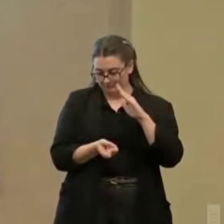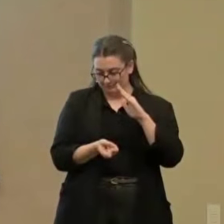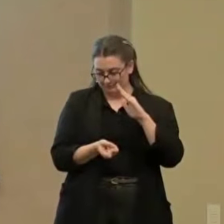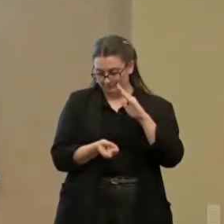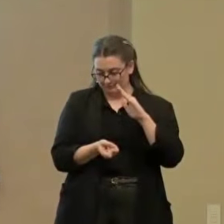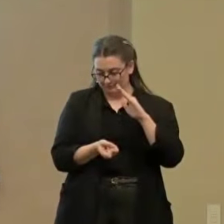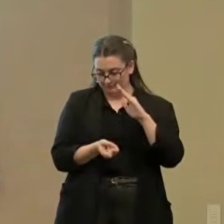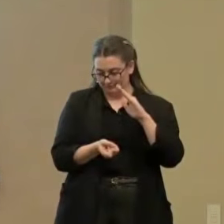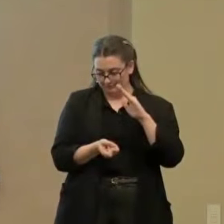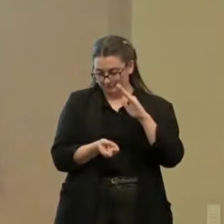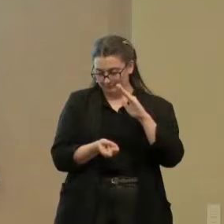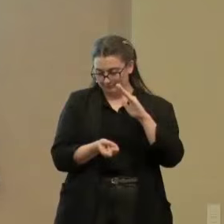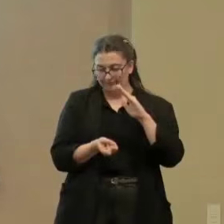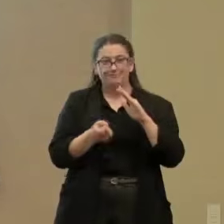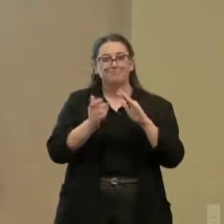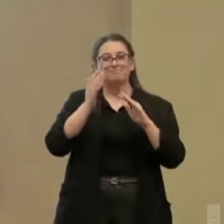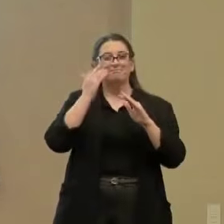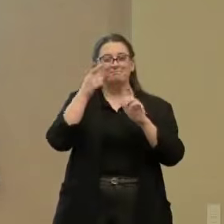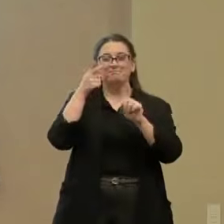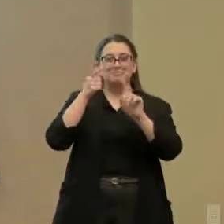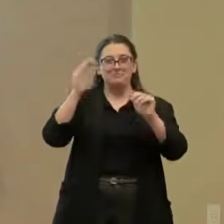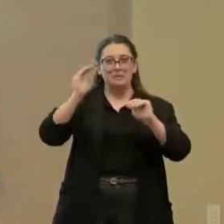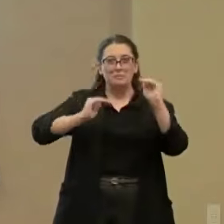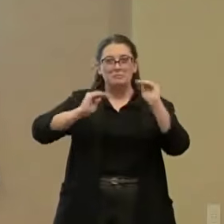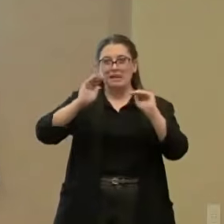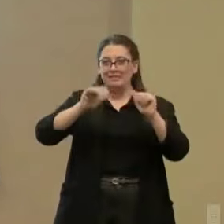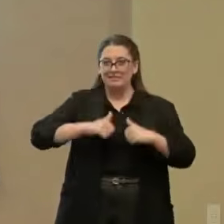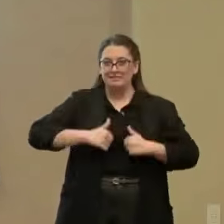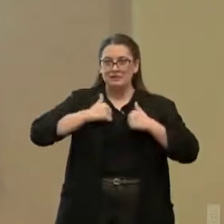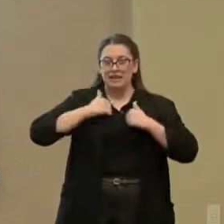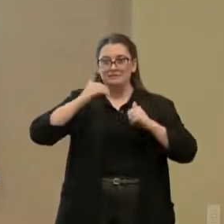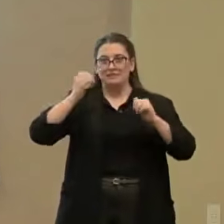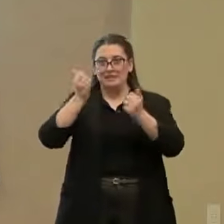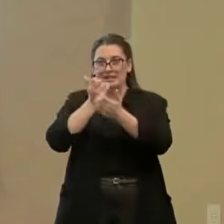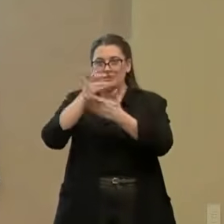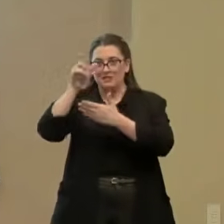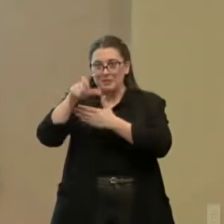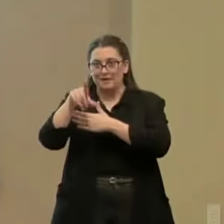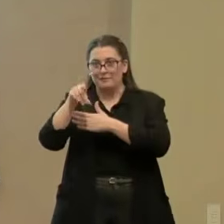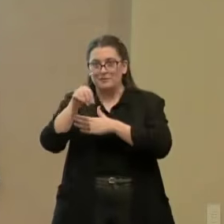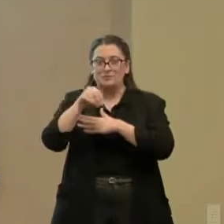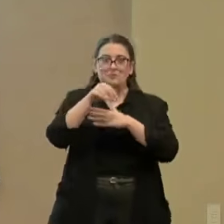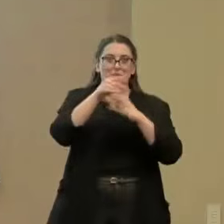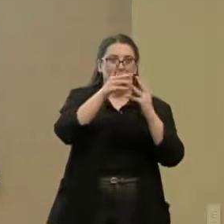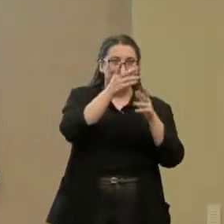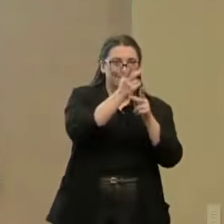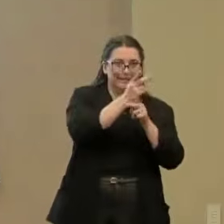it's finding that balance in your life and everything in your life. And I think